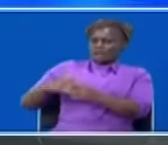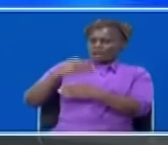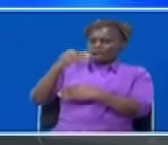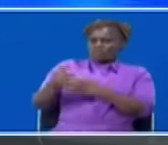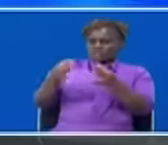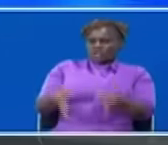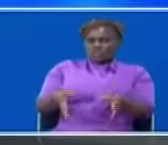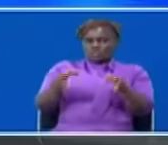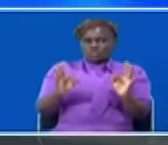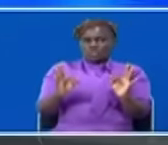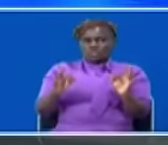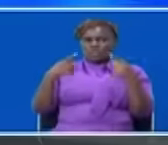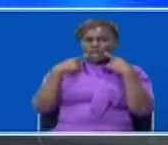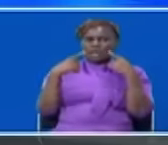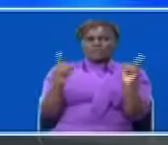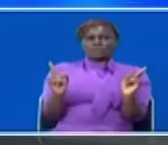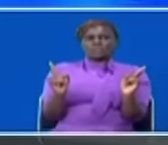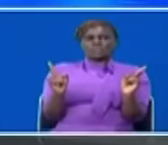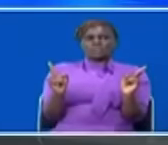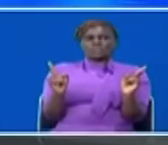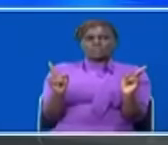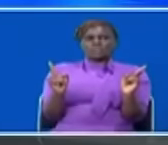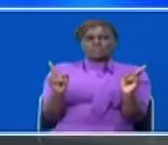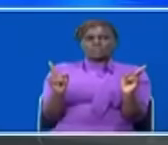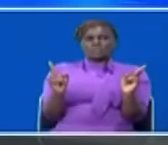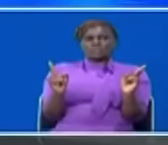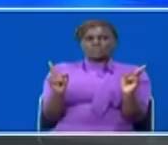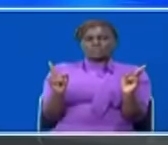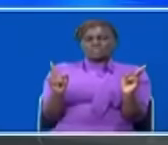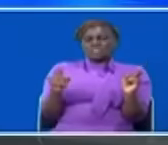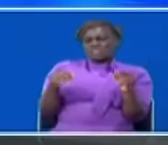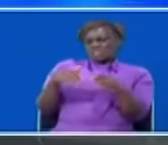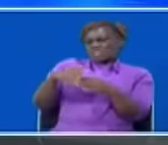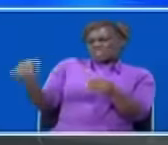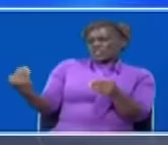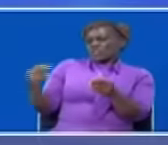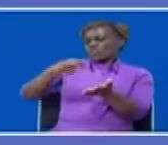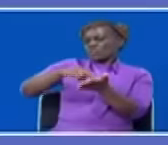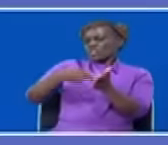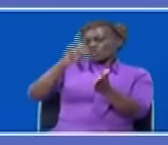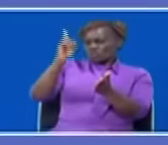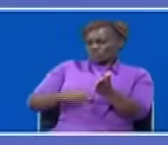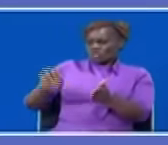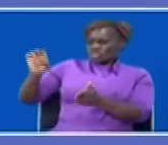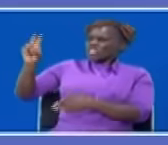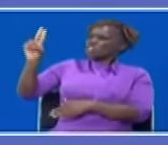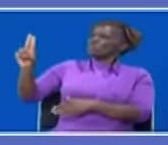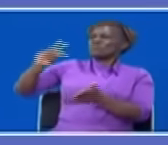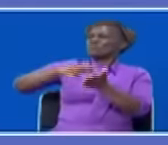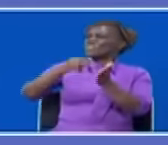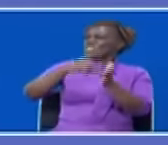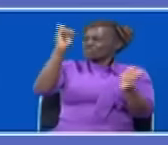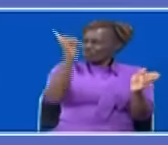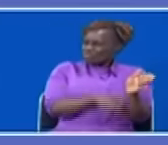official Brexit result was announced. One, what does it mean to leave the EU? Two, in fact, what is the EU to begin with?